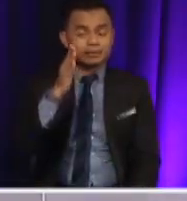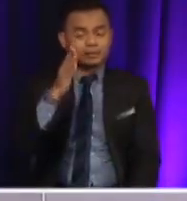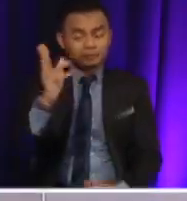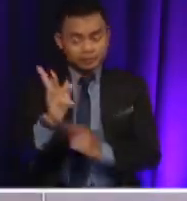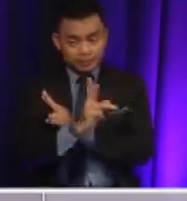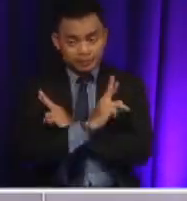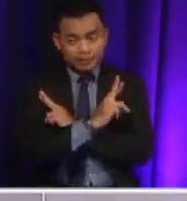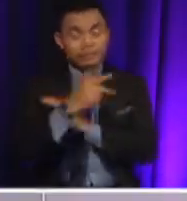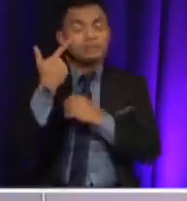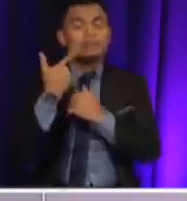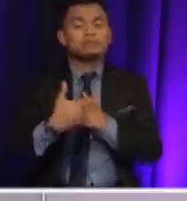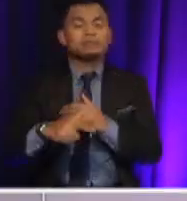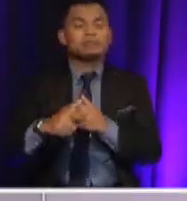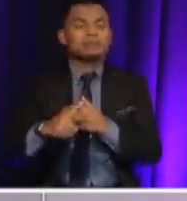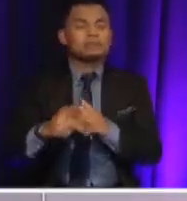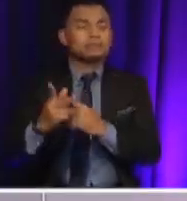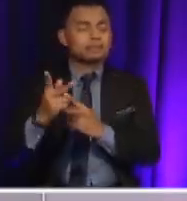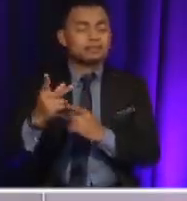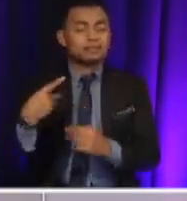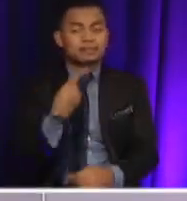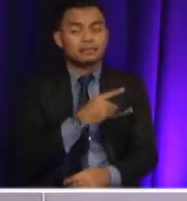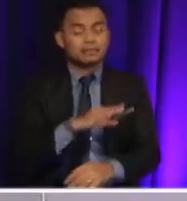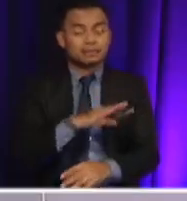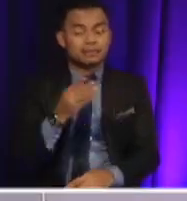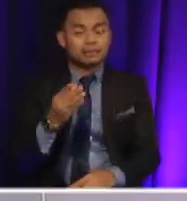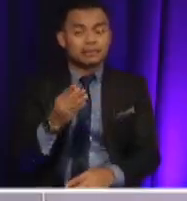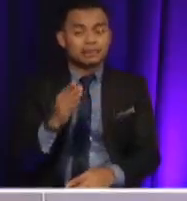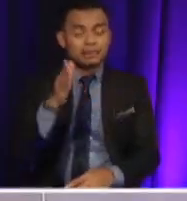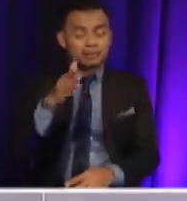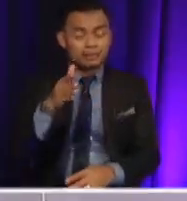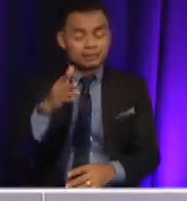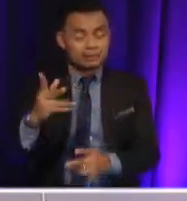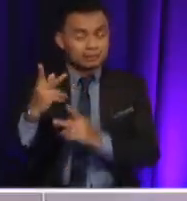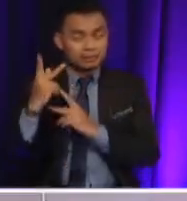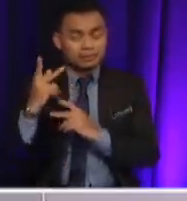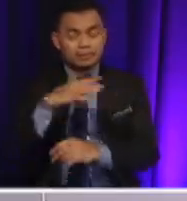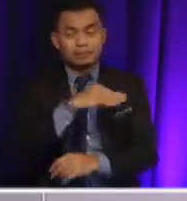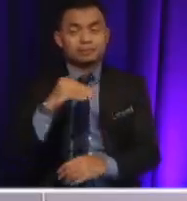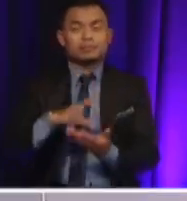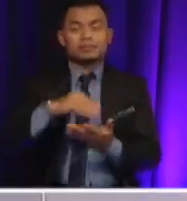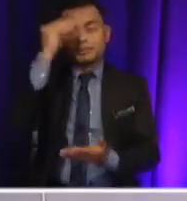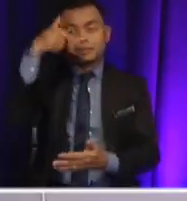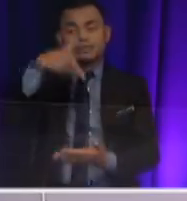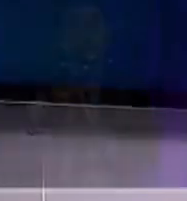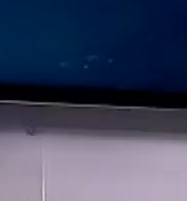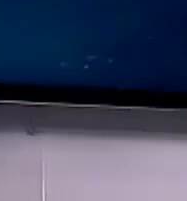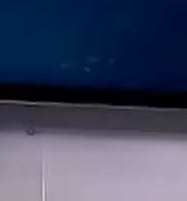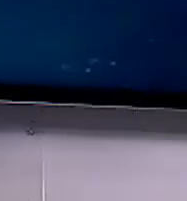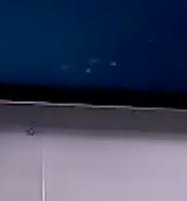come back, a very short one. We'll come back and don't go anywhere to understand and learn more about poems.